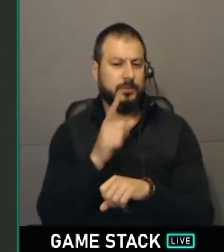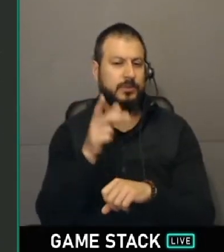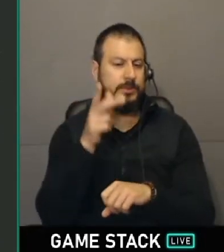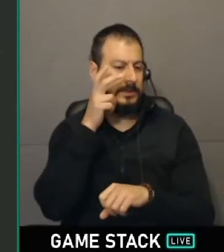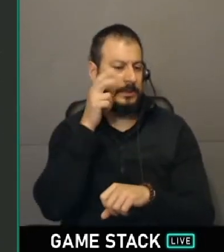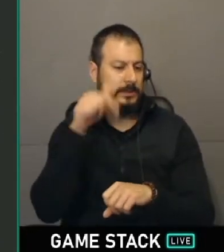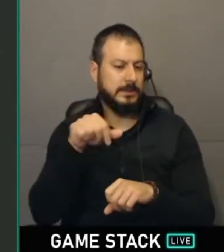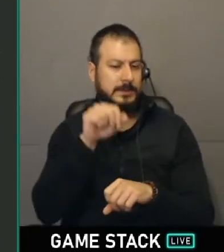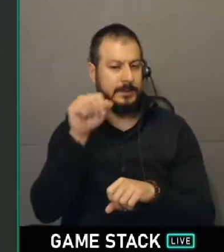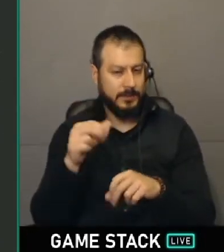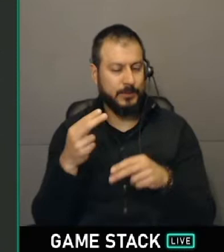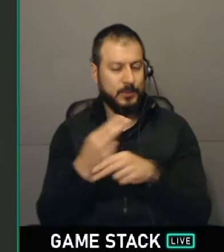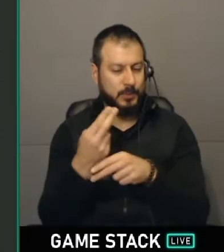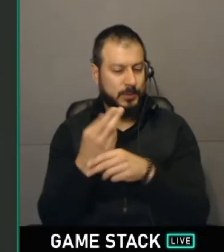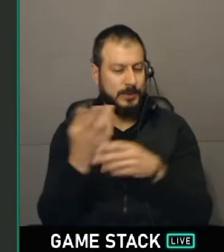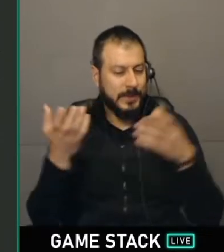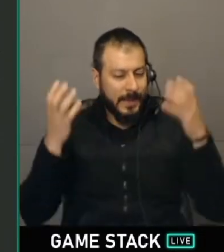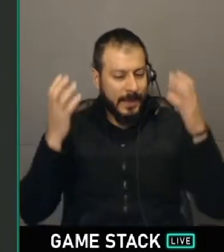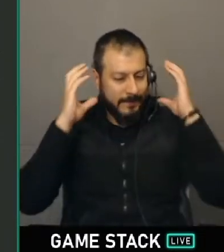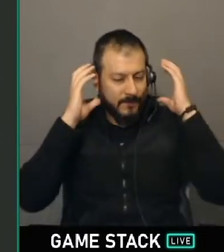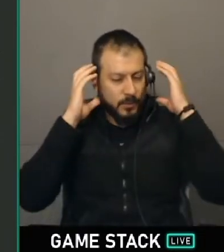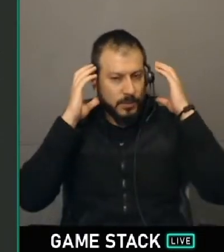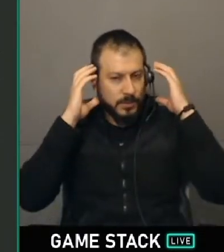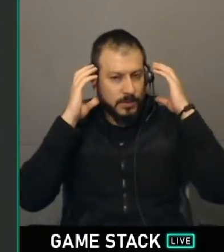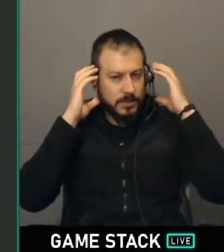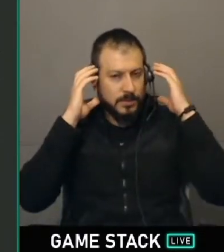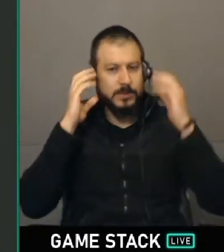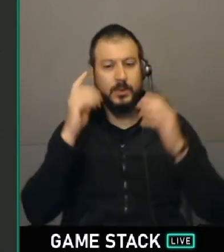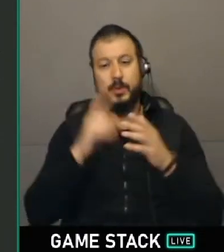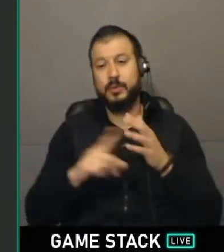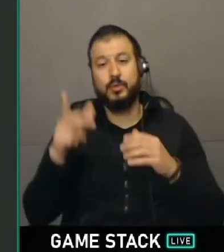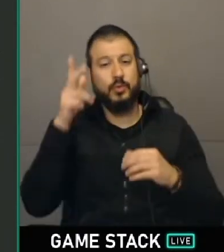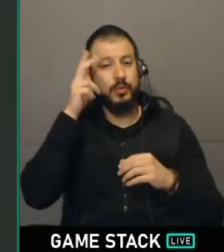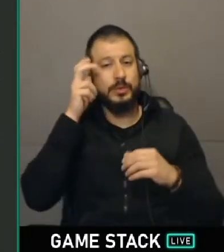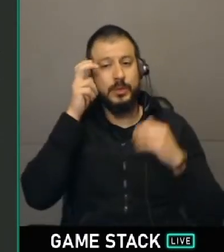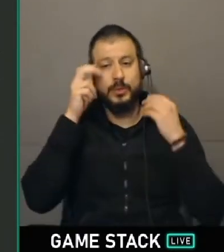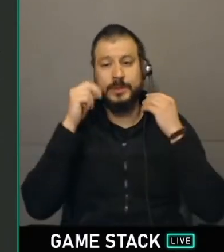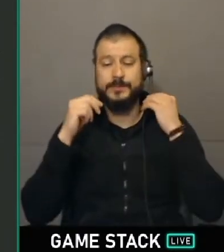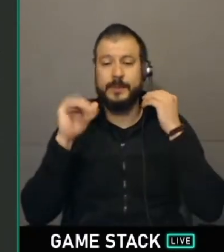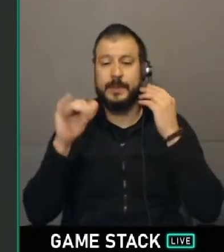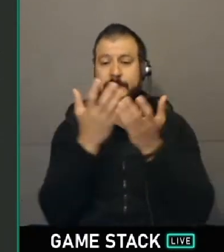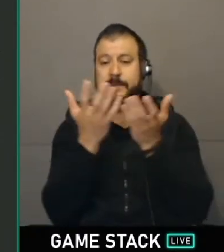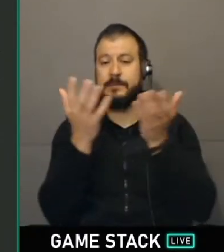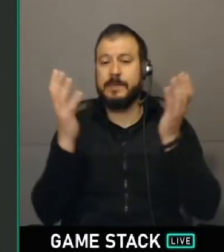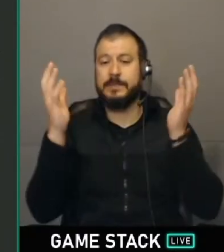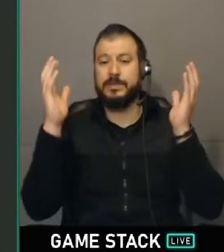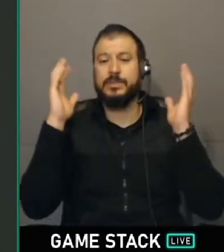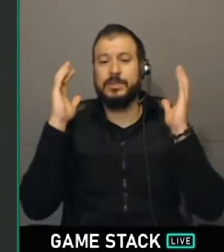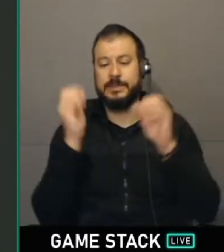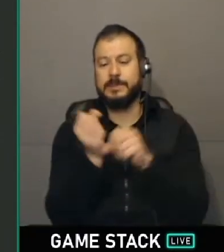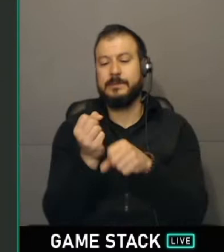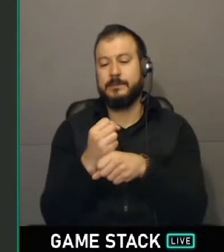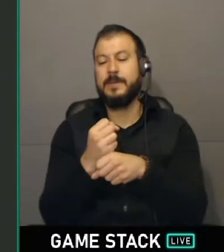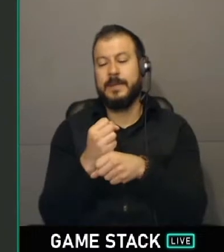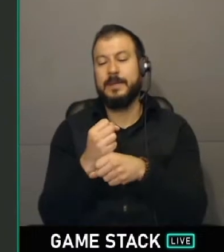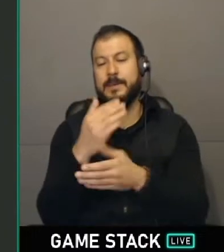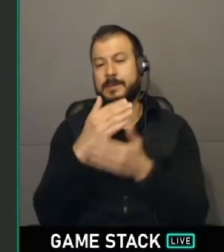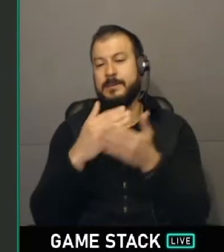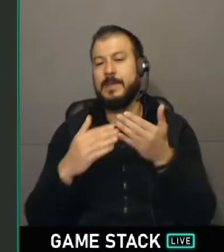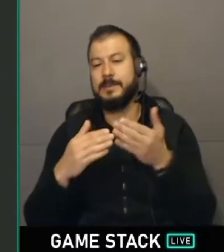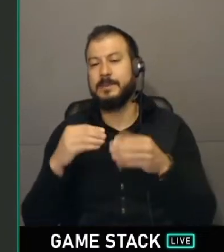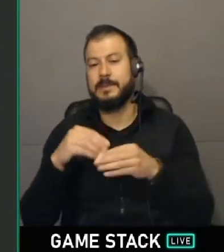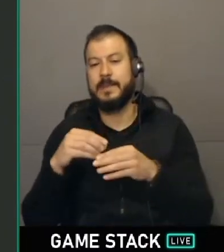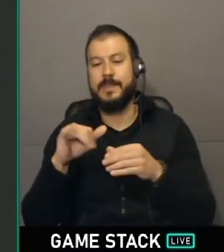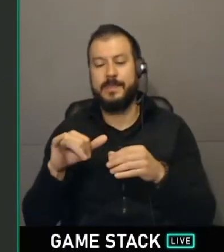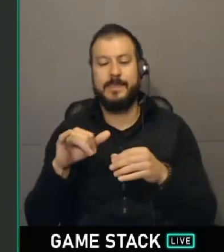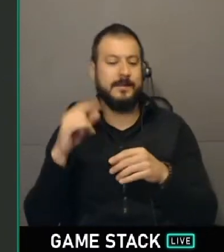over headphones, because what you will be hearing is the spatially rendered aspects in the playback